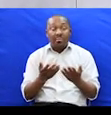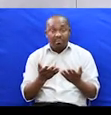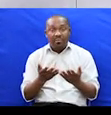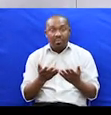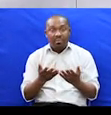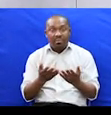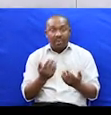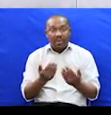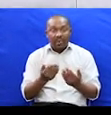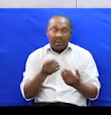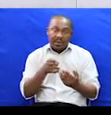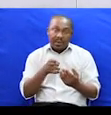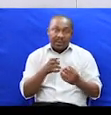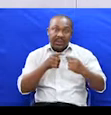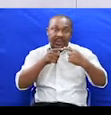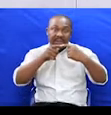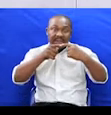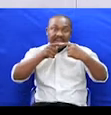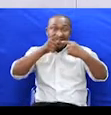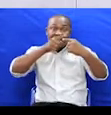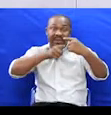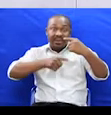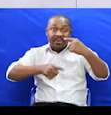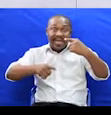is a spherical